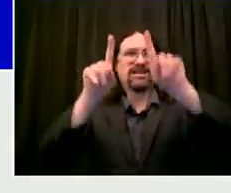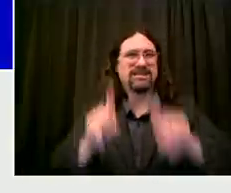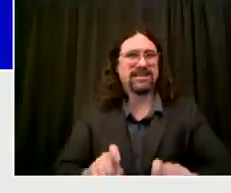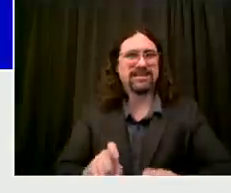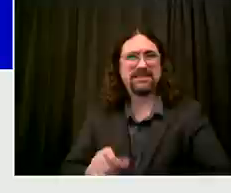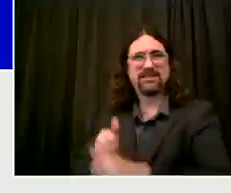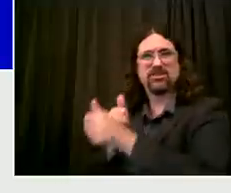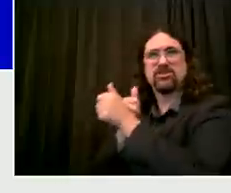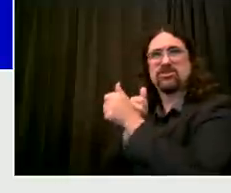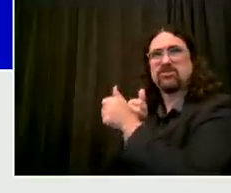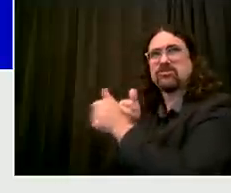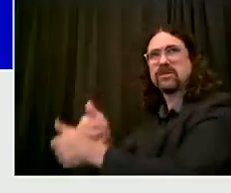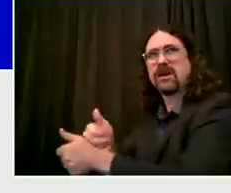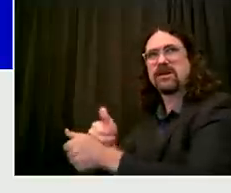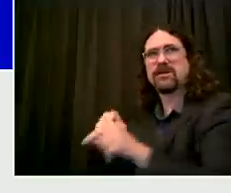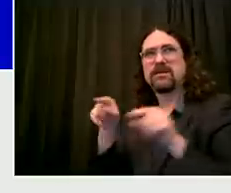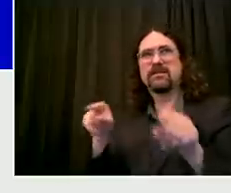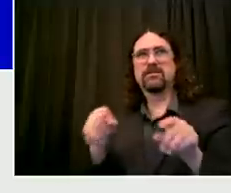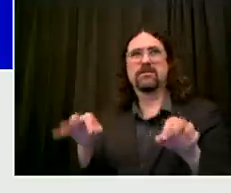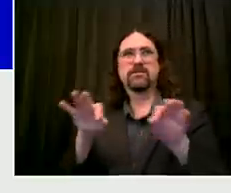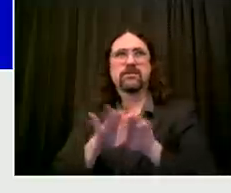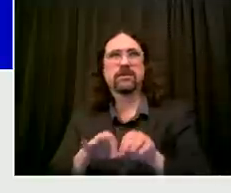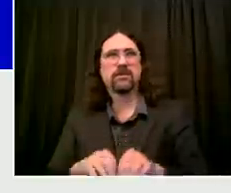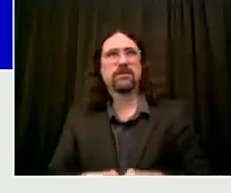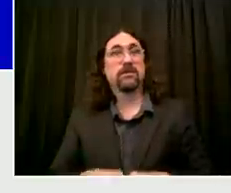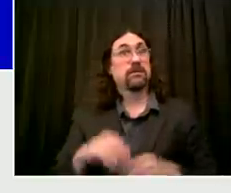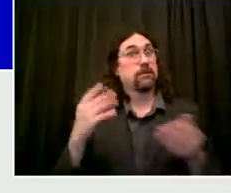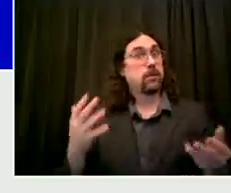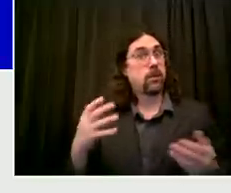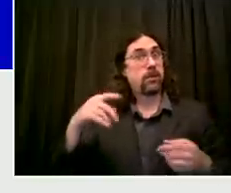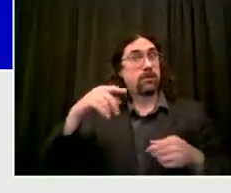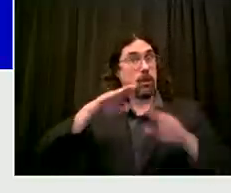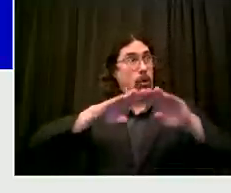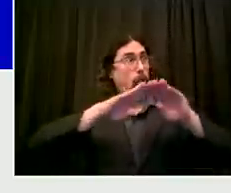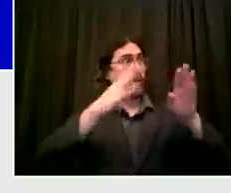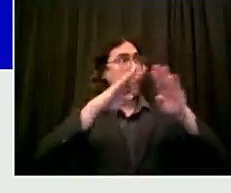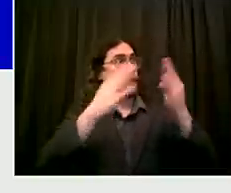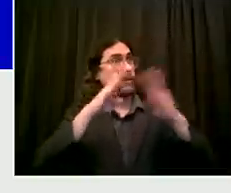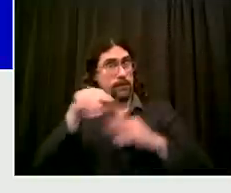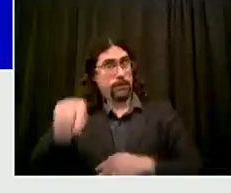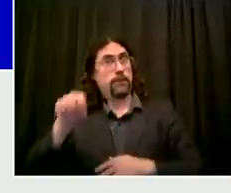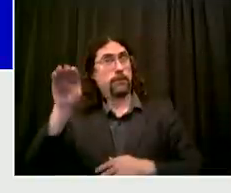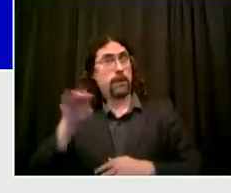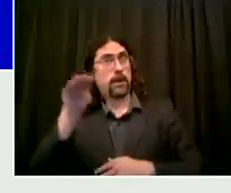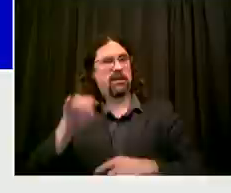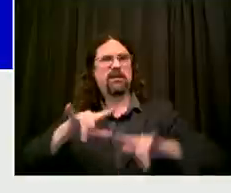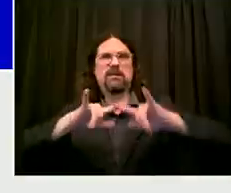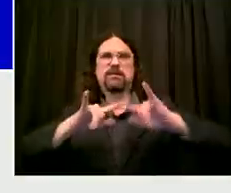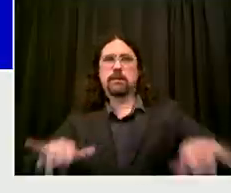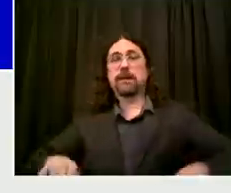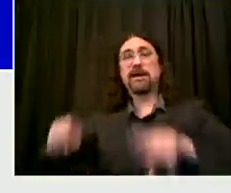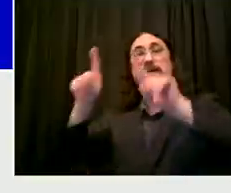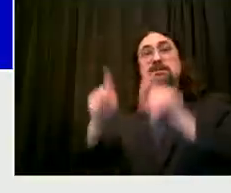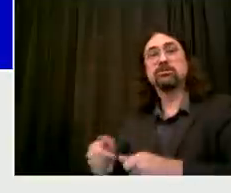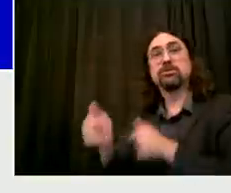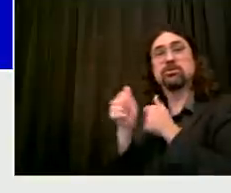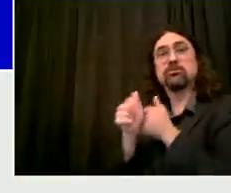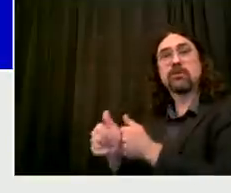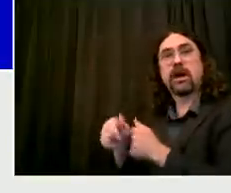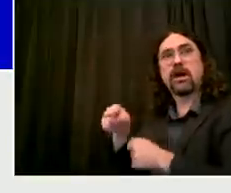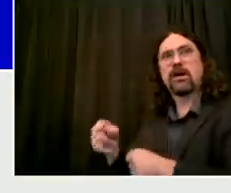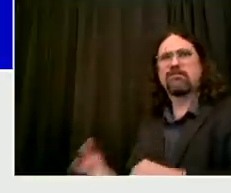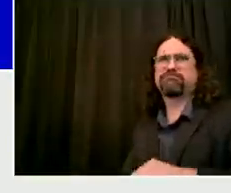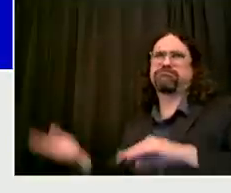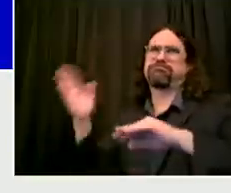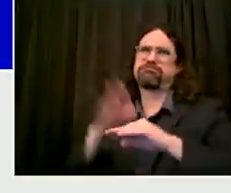trace moves forward in a huge new effort. That means more and more New Yorkers being tested all the time. Anyone tests positive gets